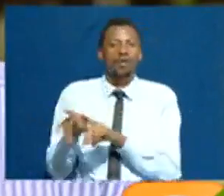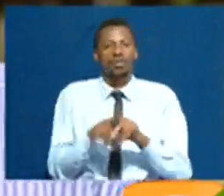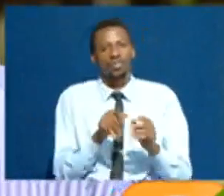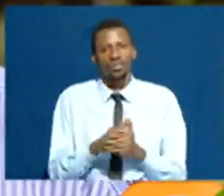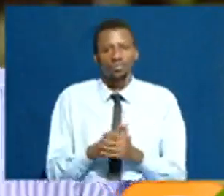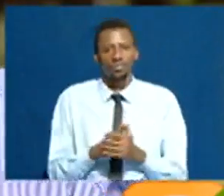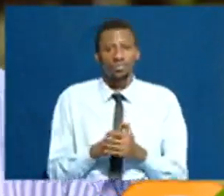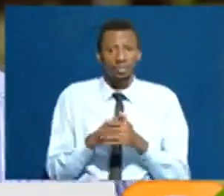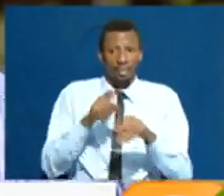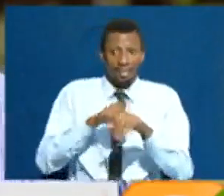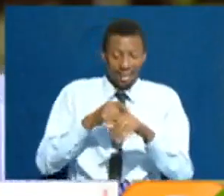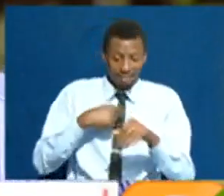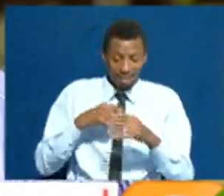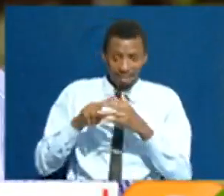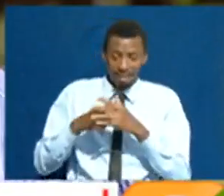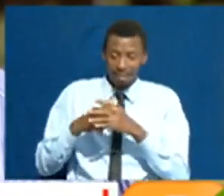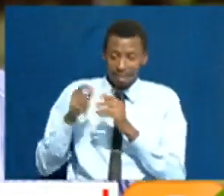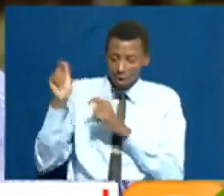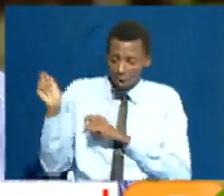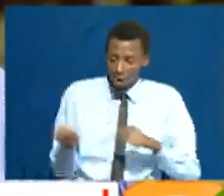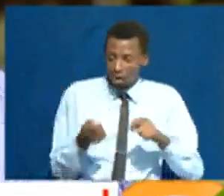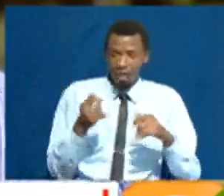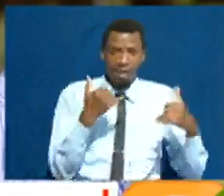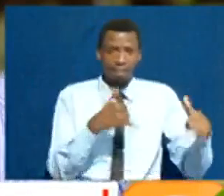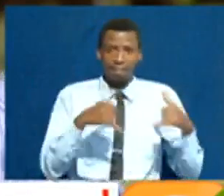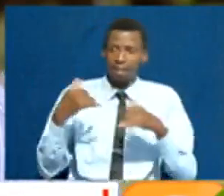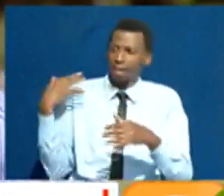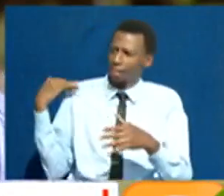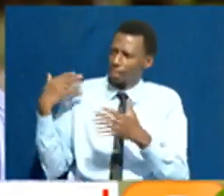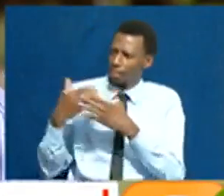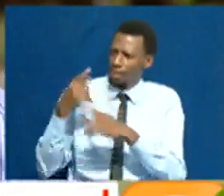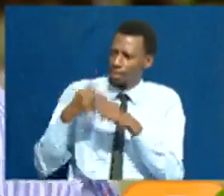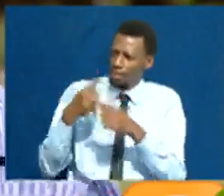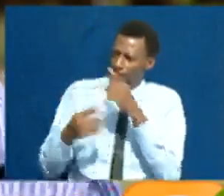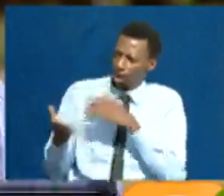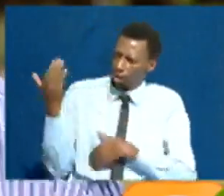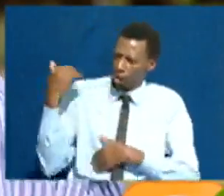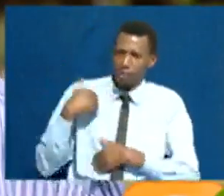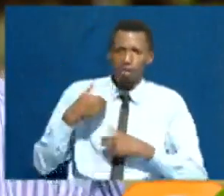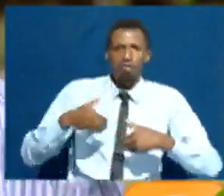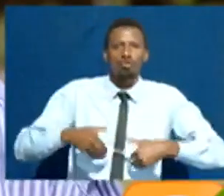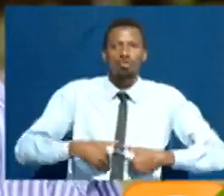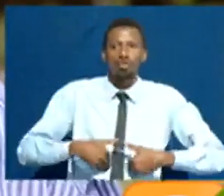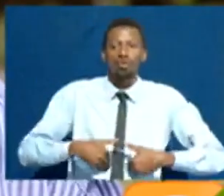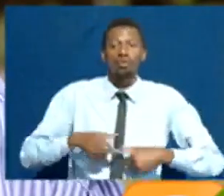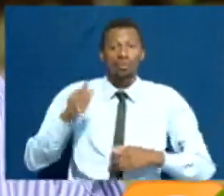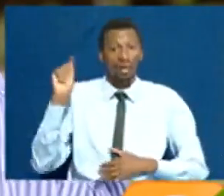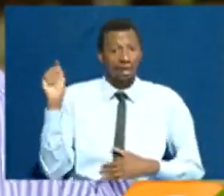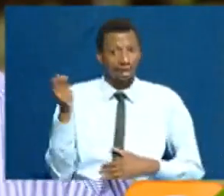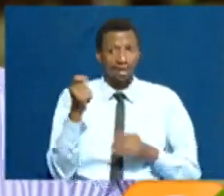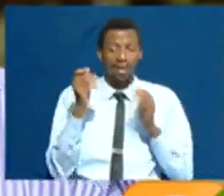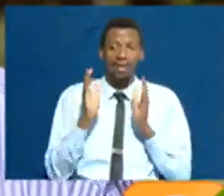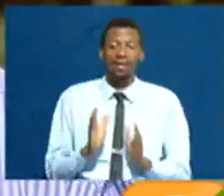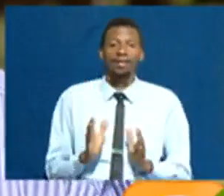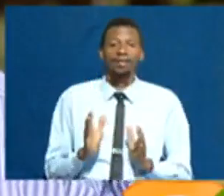Since I started to play hockey many years back, I was a junior, and the Kenya for us was a